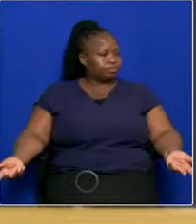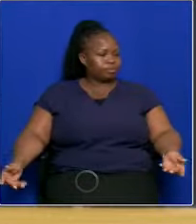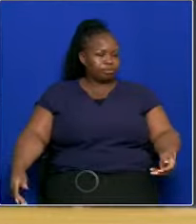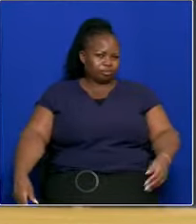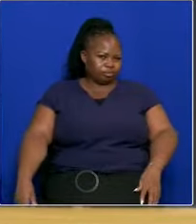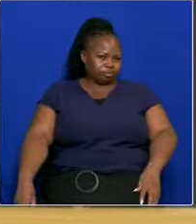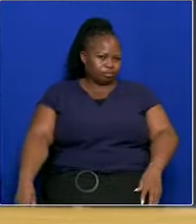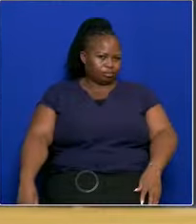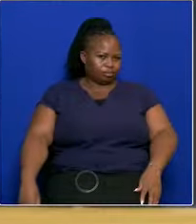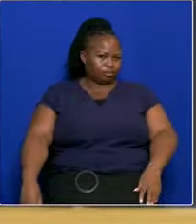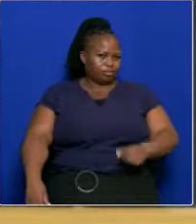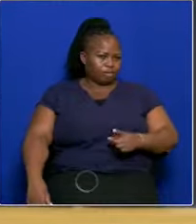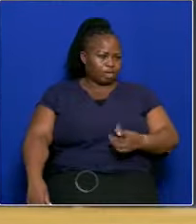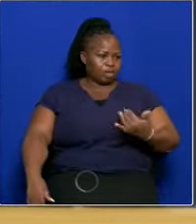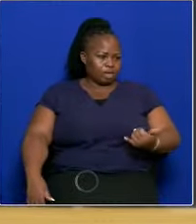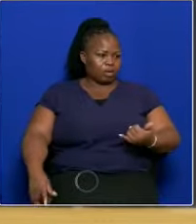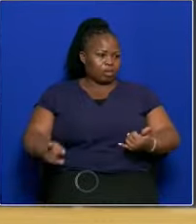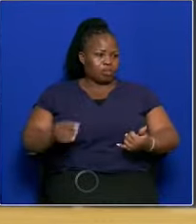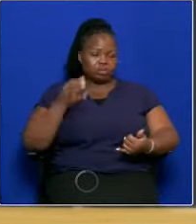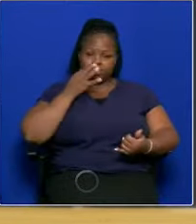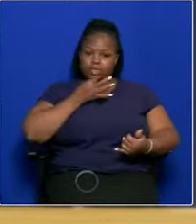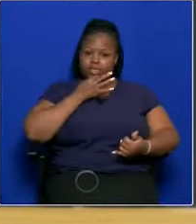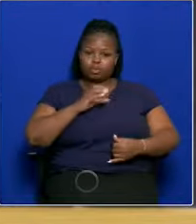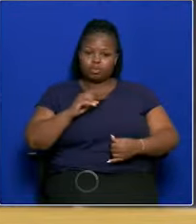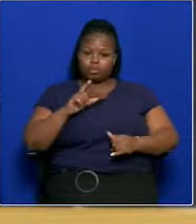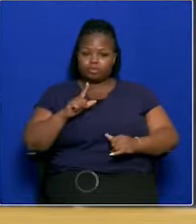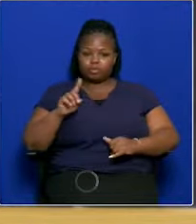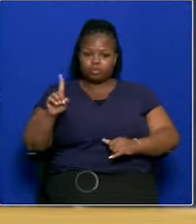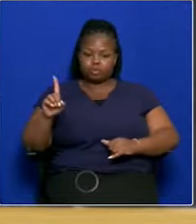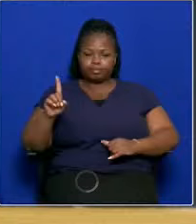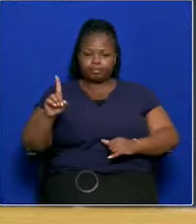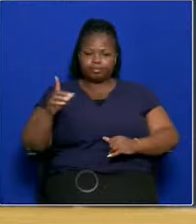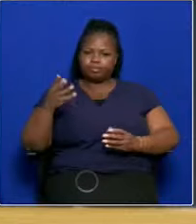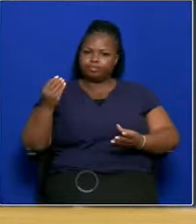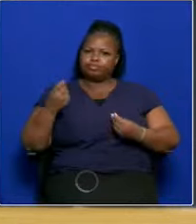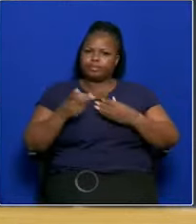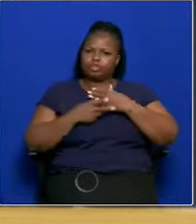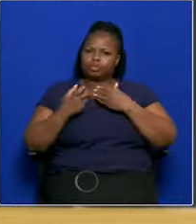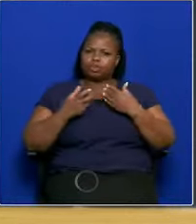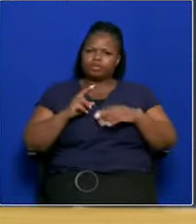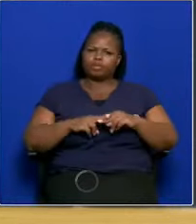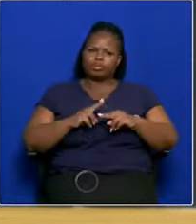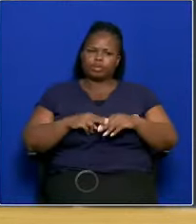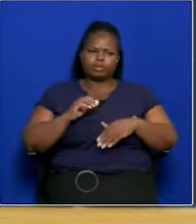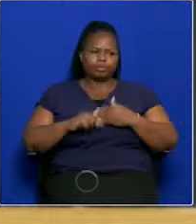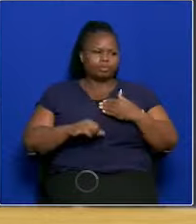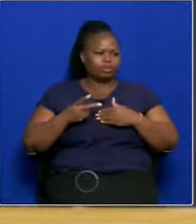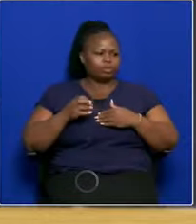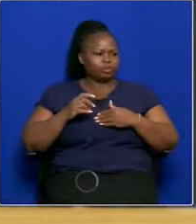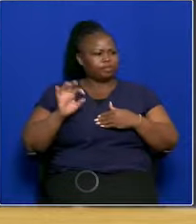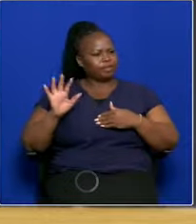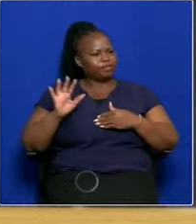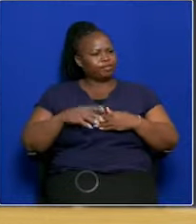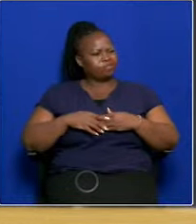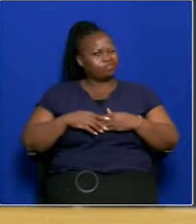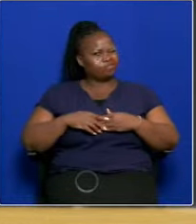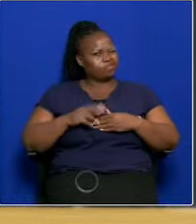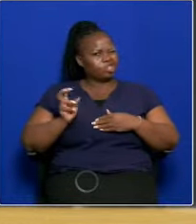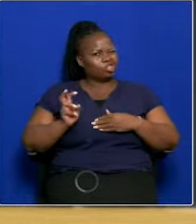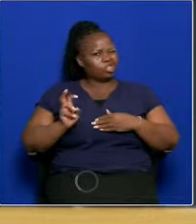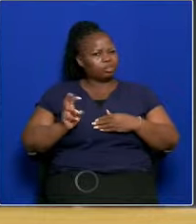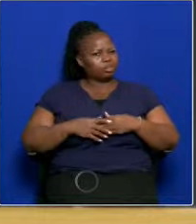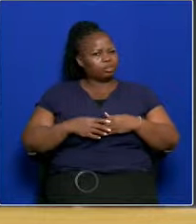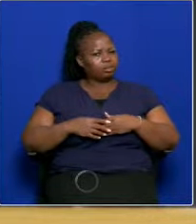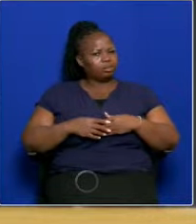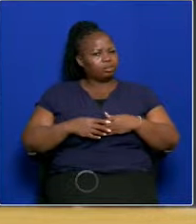that device, 071, was stolen in February 25. How would you make that kind of